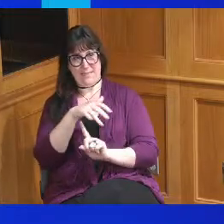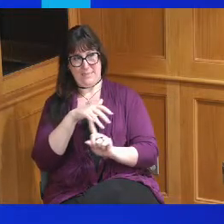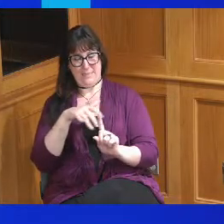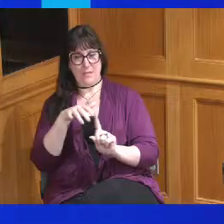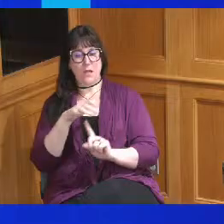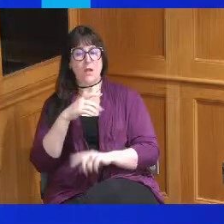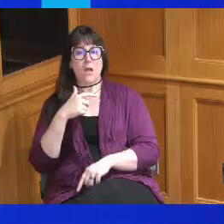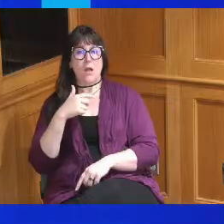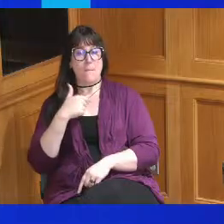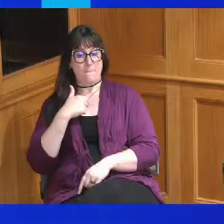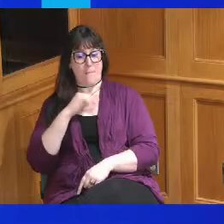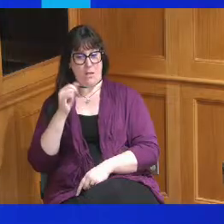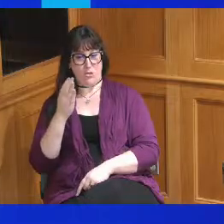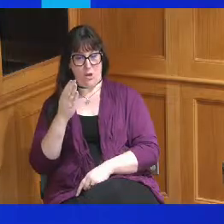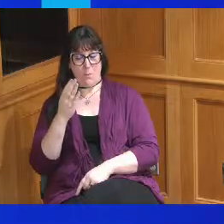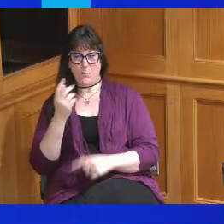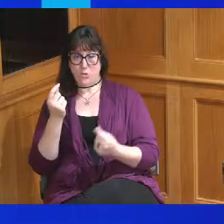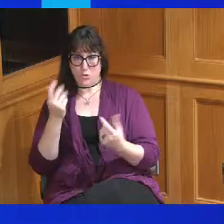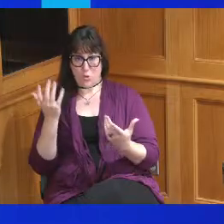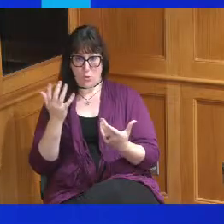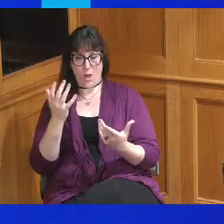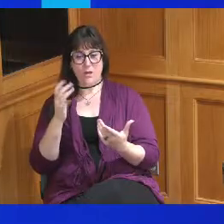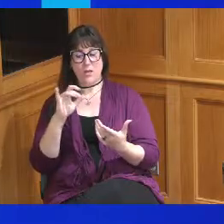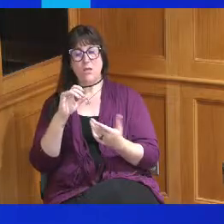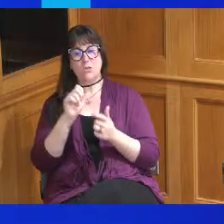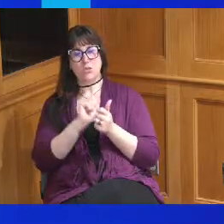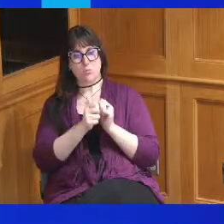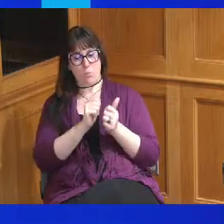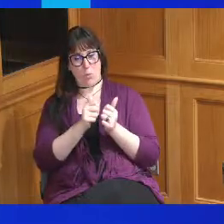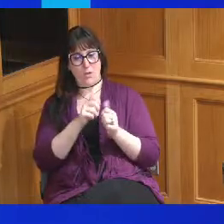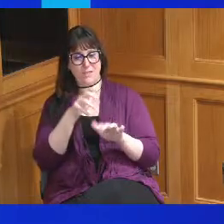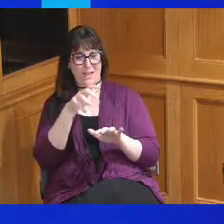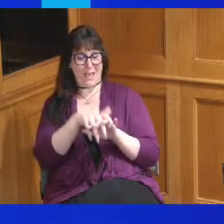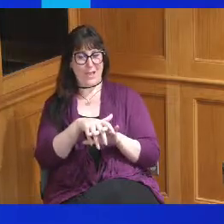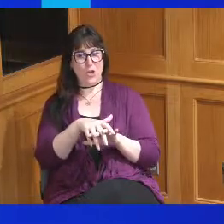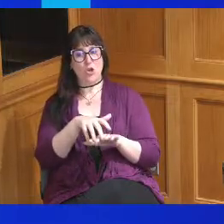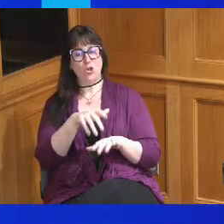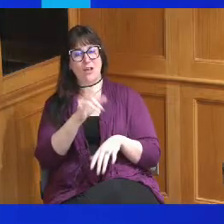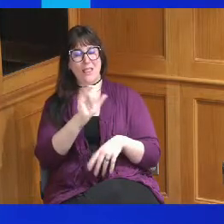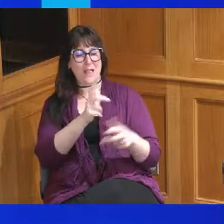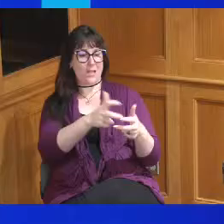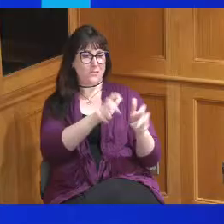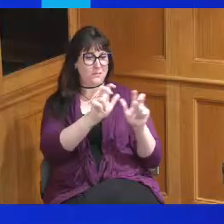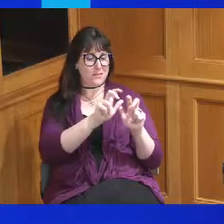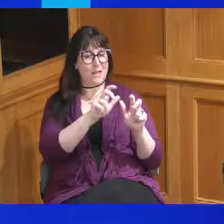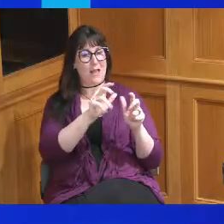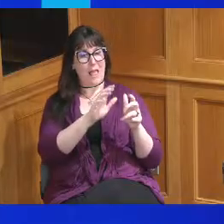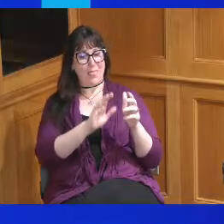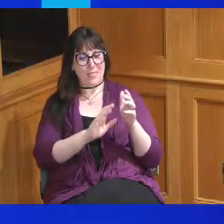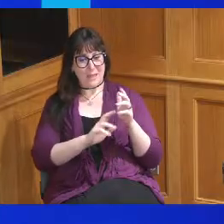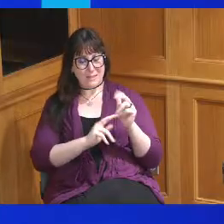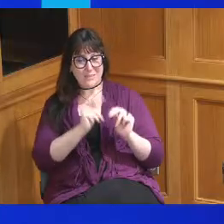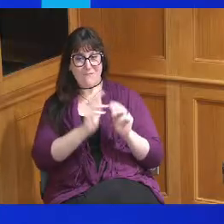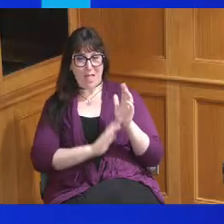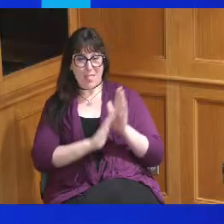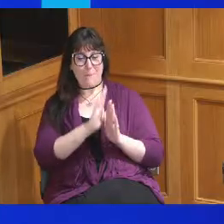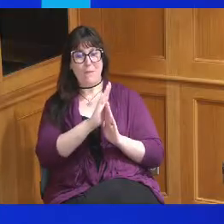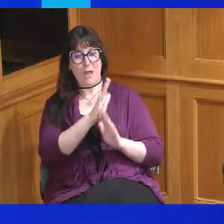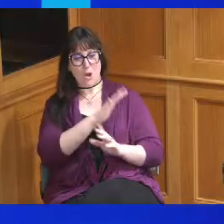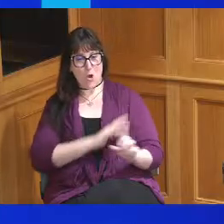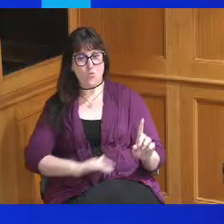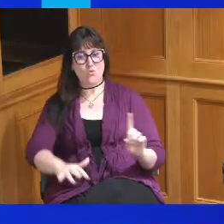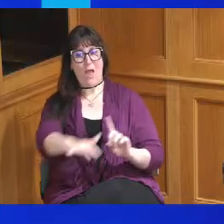is to work on sports anchored real estate, so stadiums and arenas and the development around them, and that's what I spend the most of my